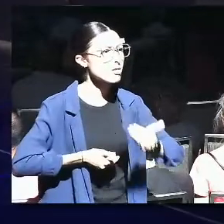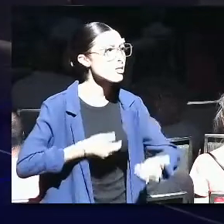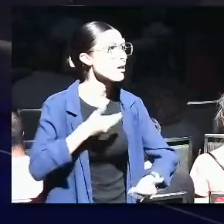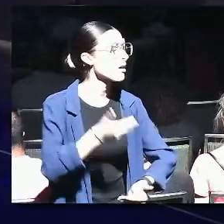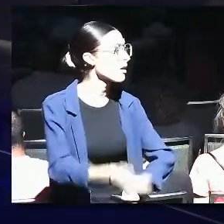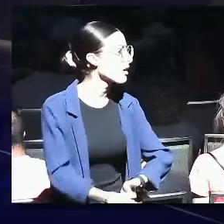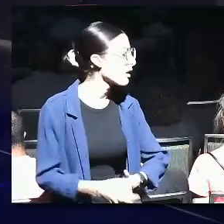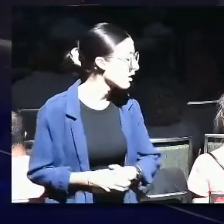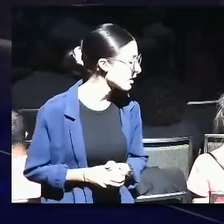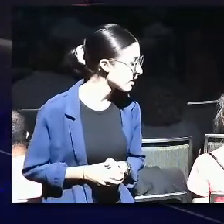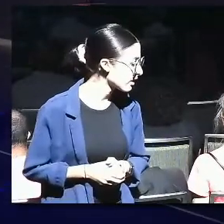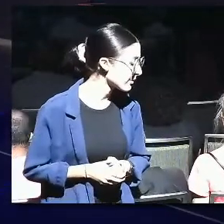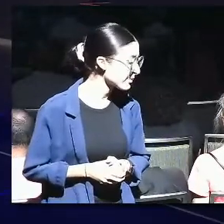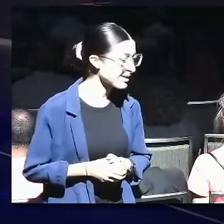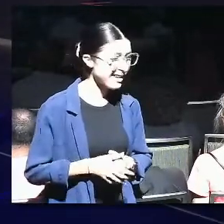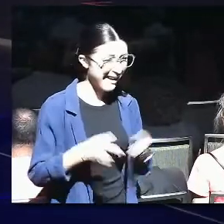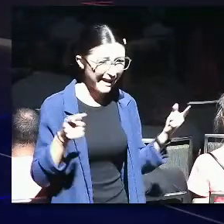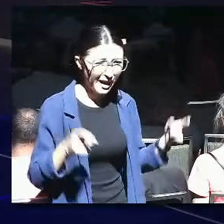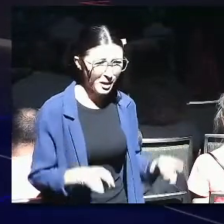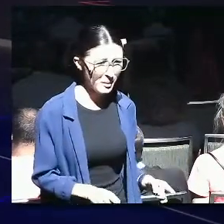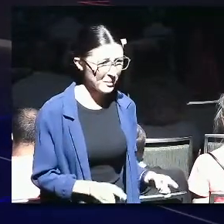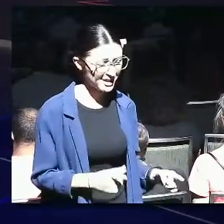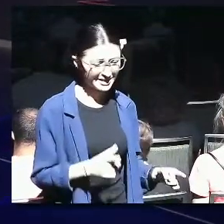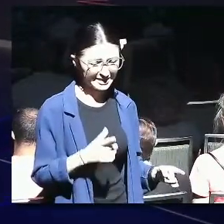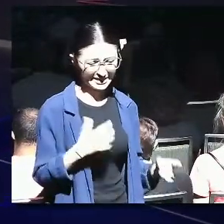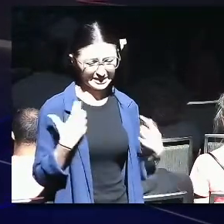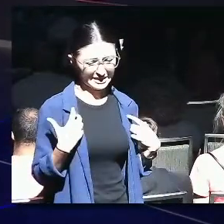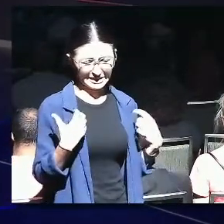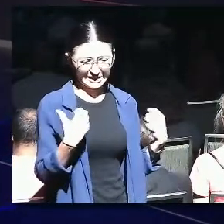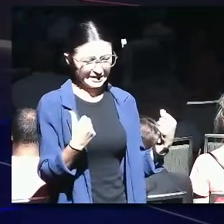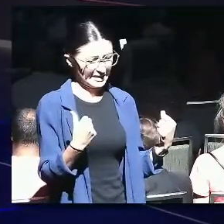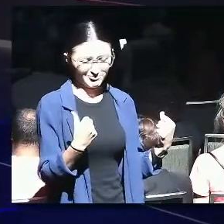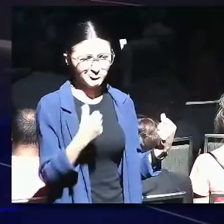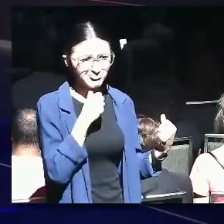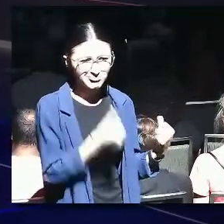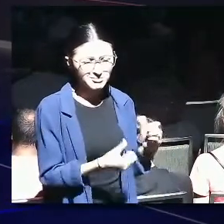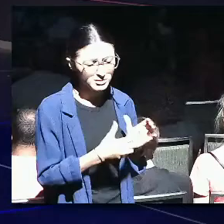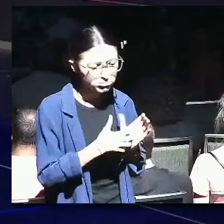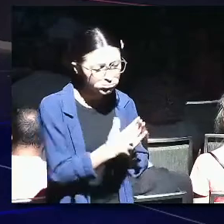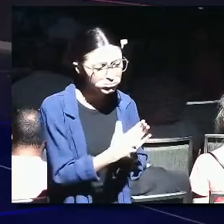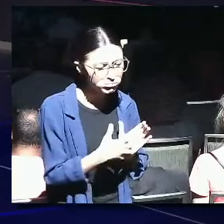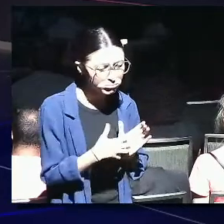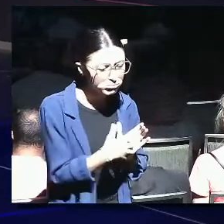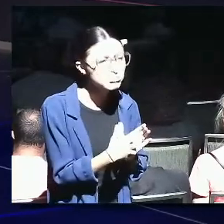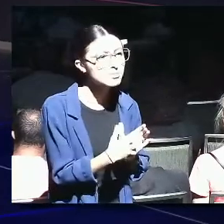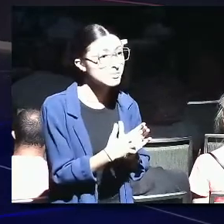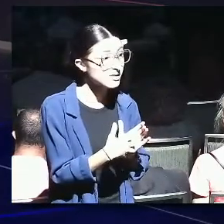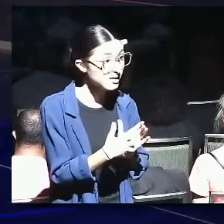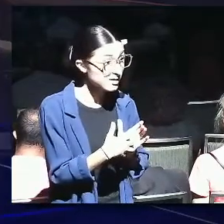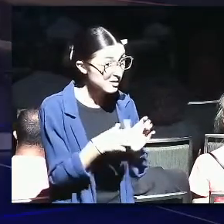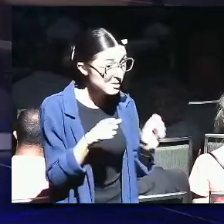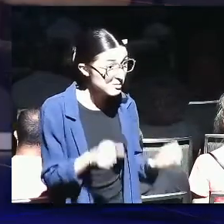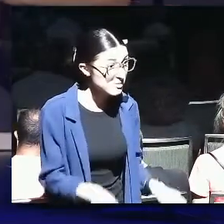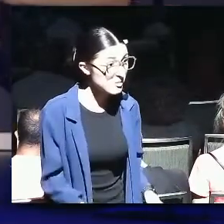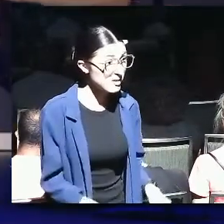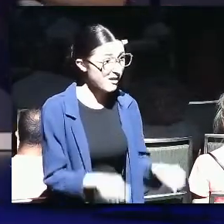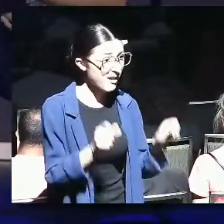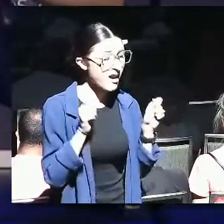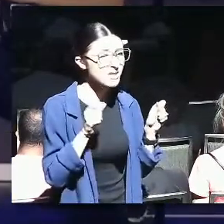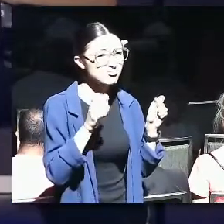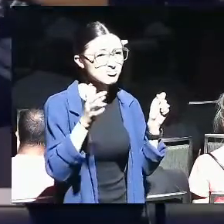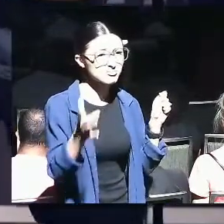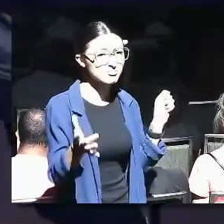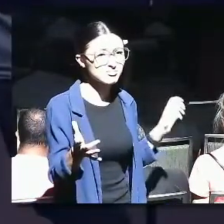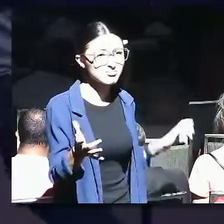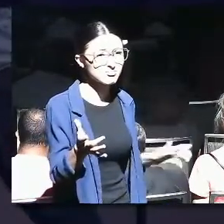feel strong enough to stand, you can reach out